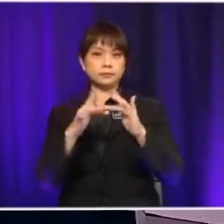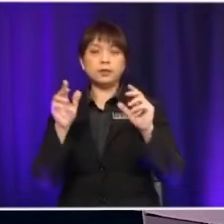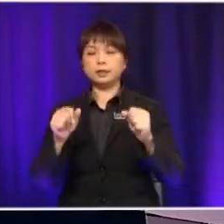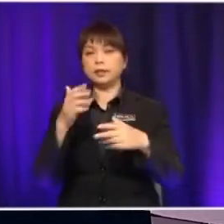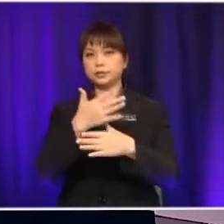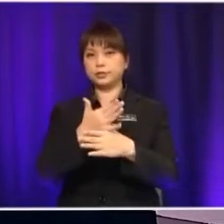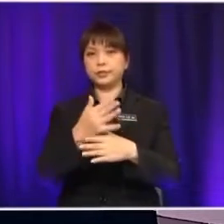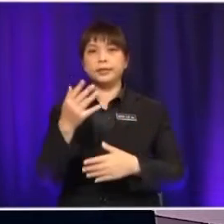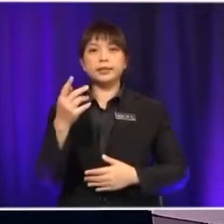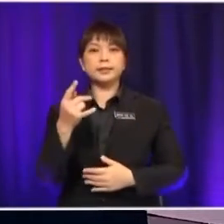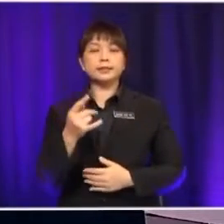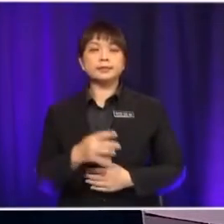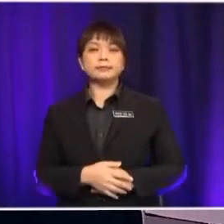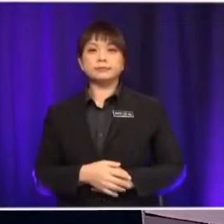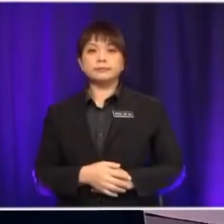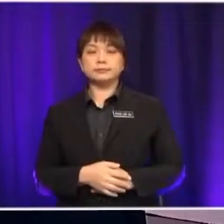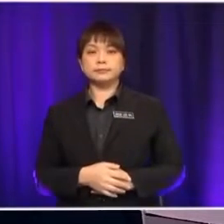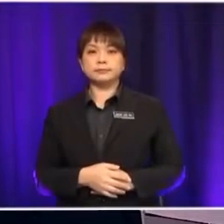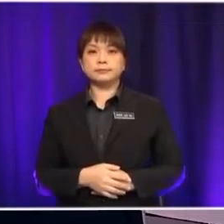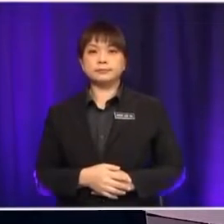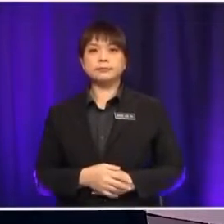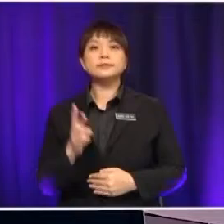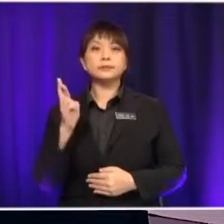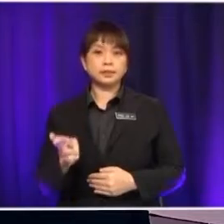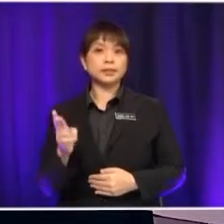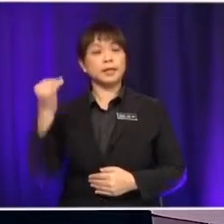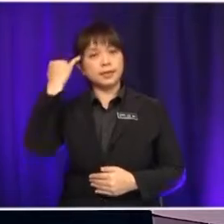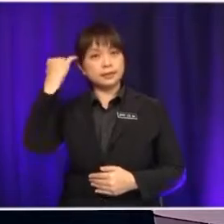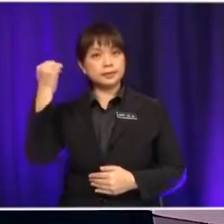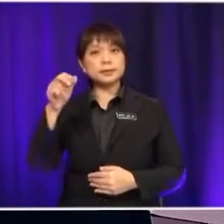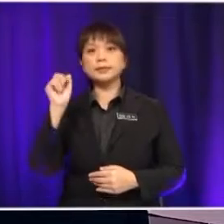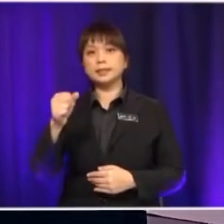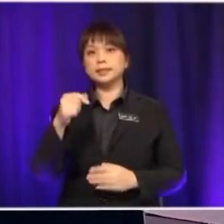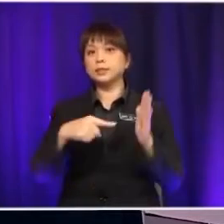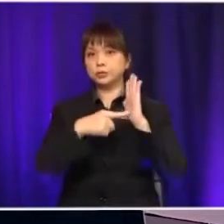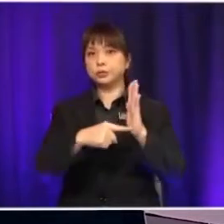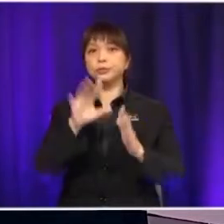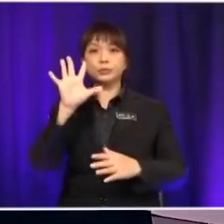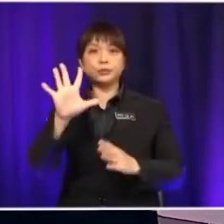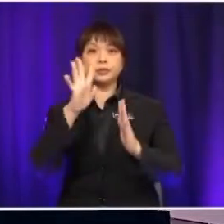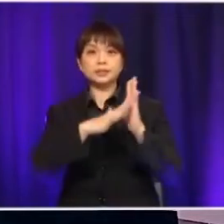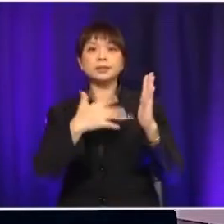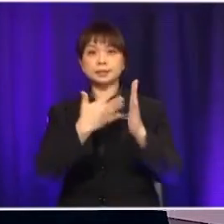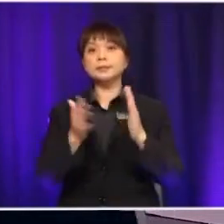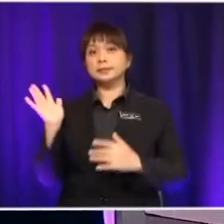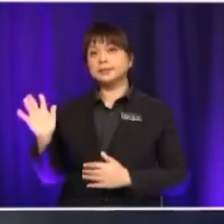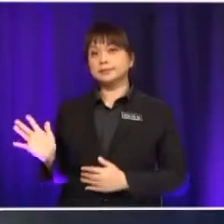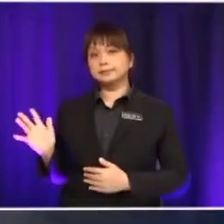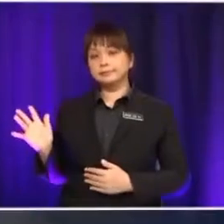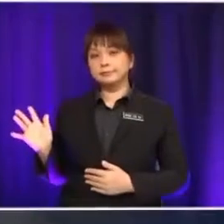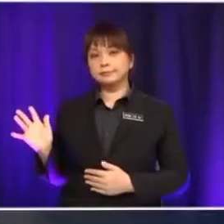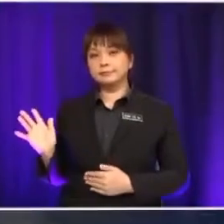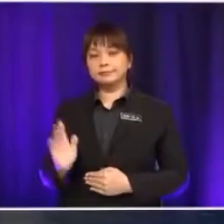written in their paper? Can I see that your paper? Have you done your table? Cool. All right. Okay,